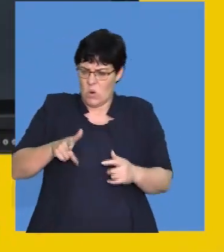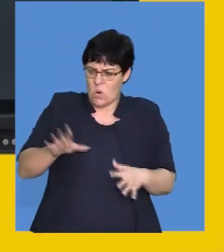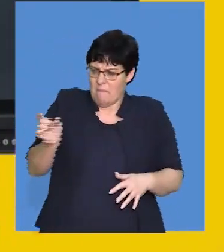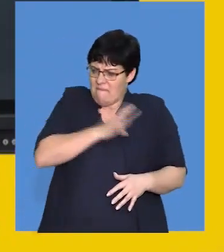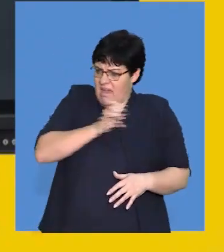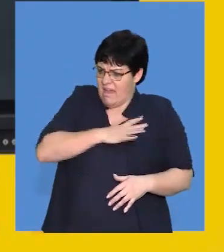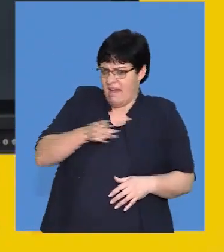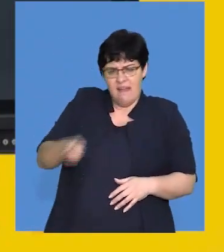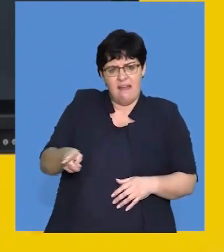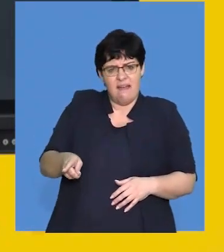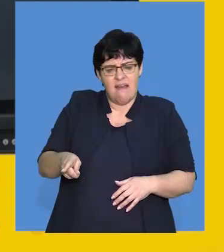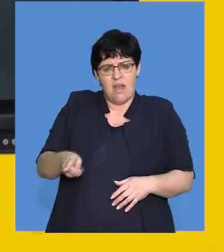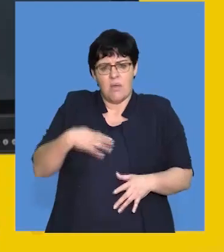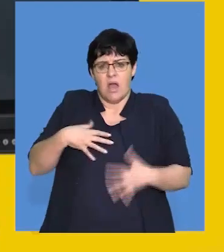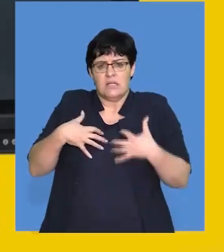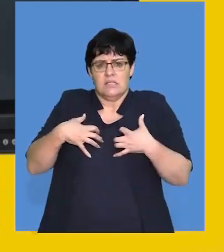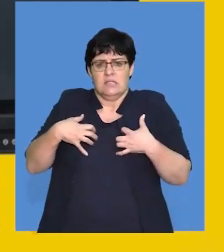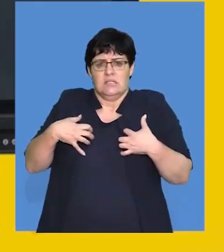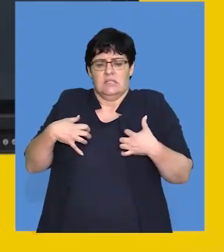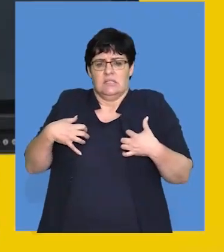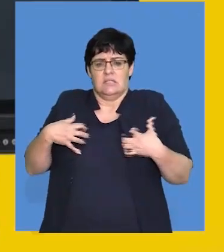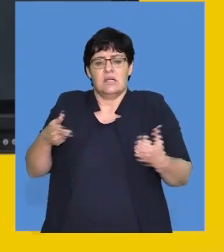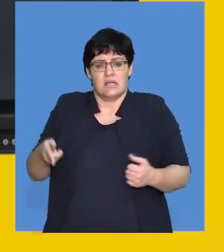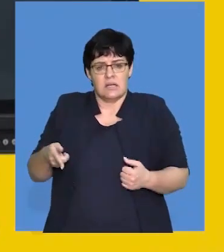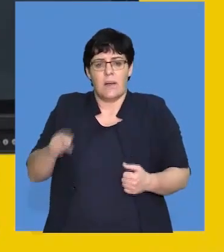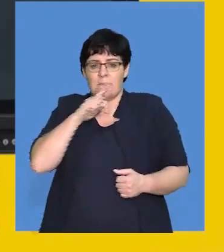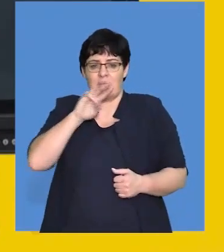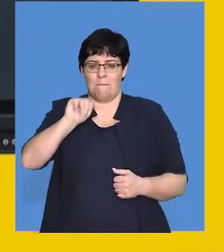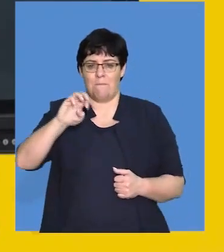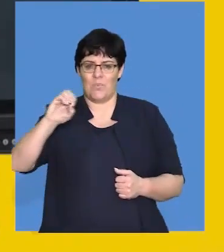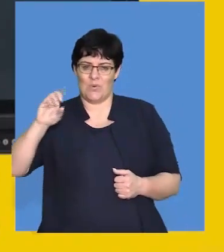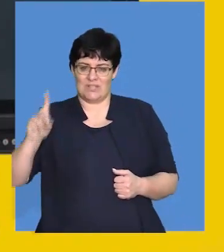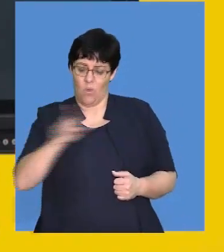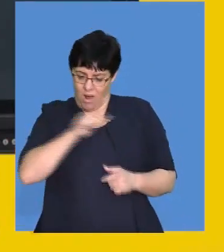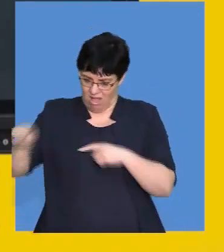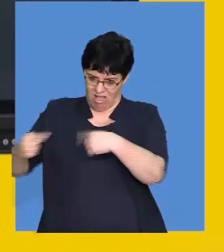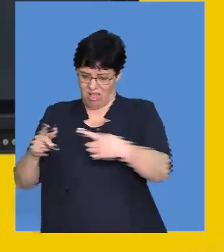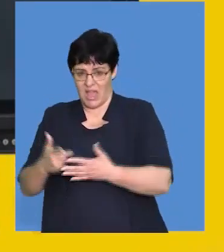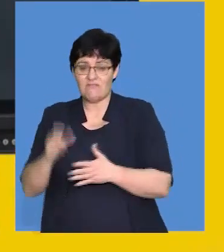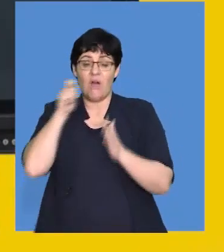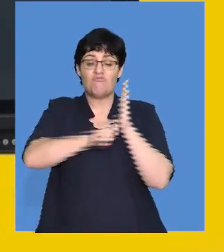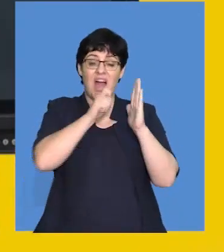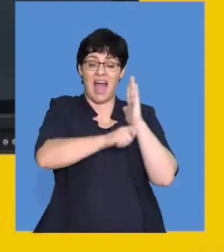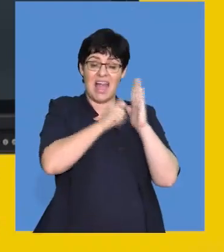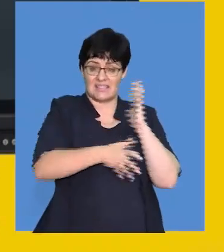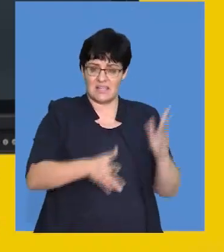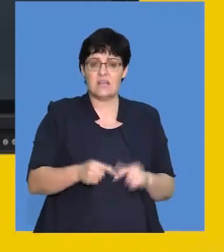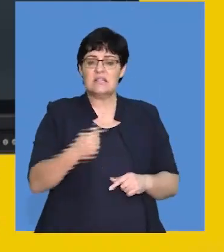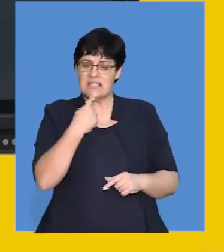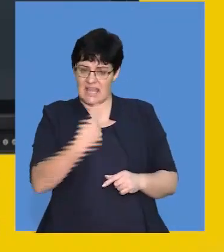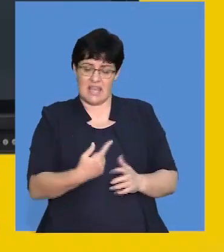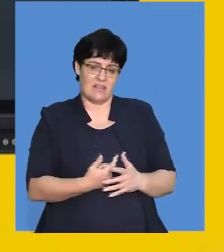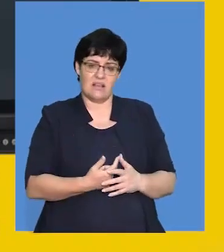and maybe tension, that's what's called mood. When a writer writes, they make